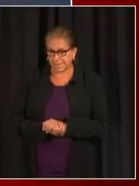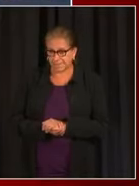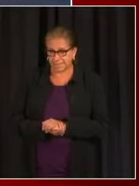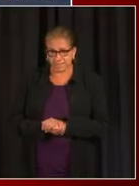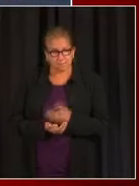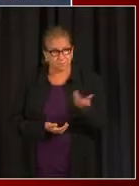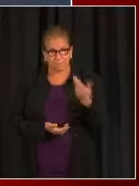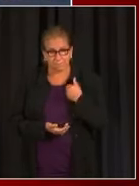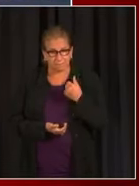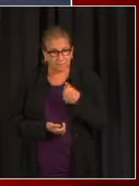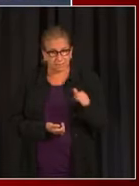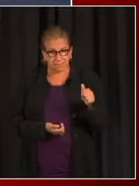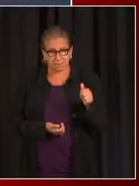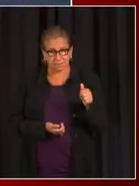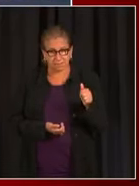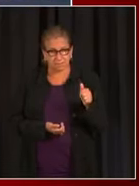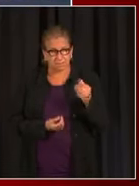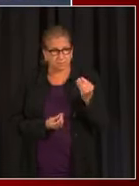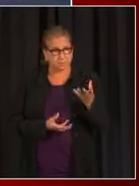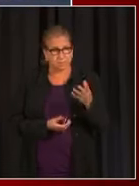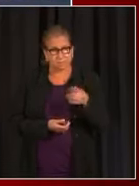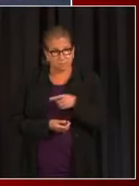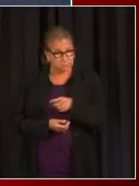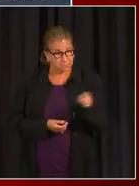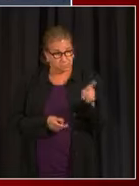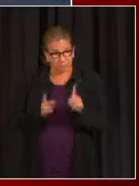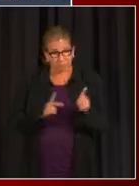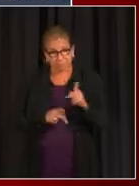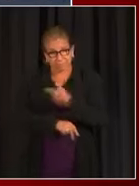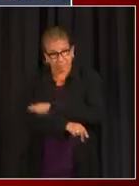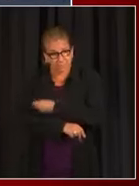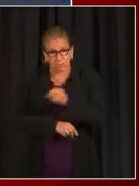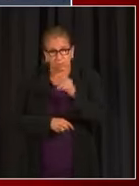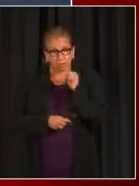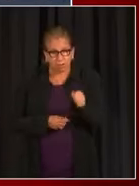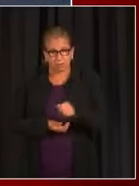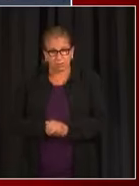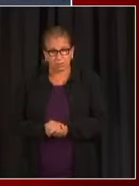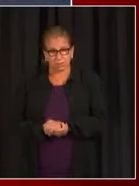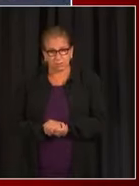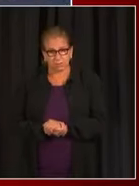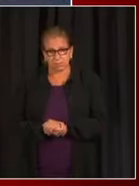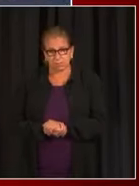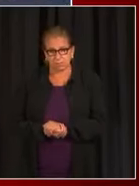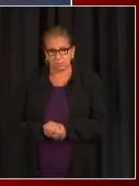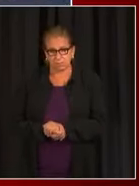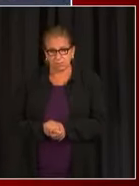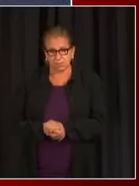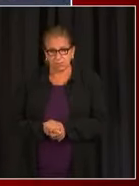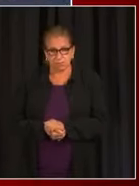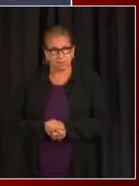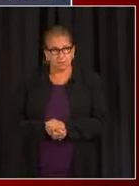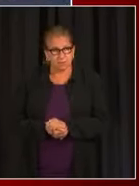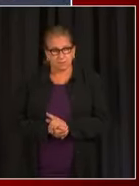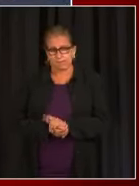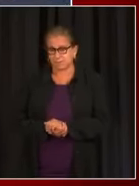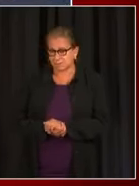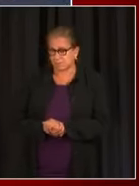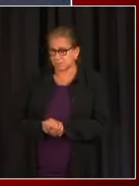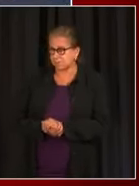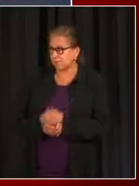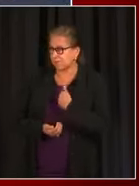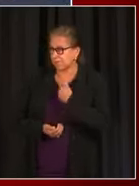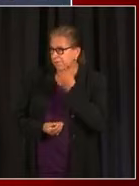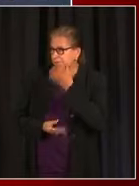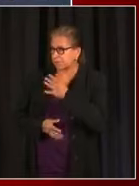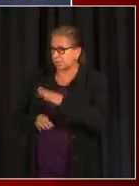have any information on how many were vaccinated and how many of those age groups have breakthrough cases? Our breakthrough data is available on our website and will be